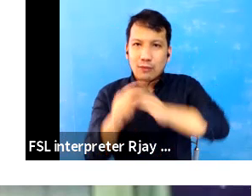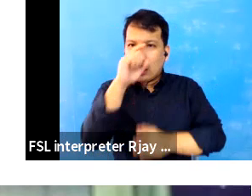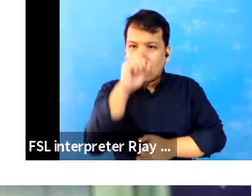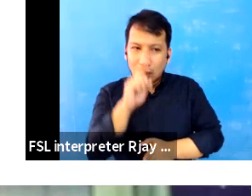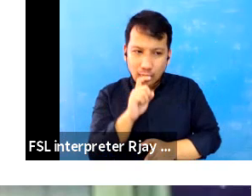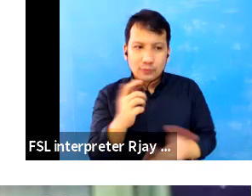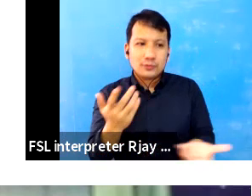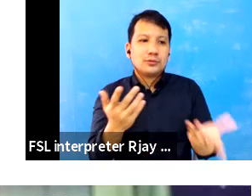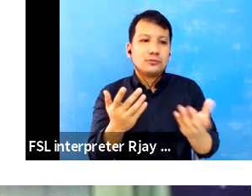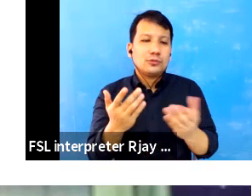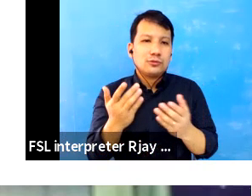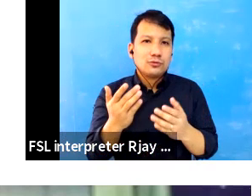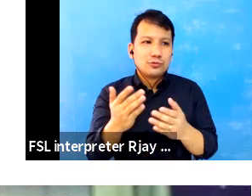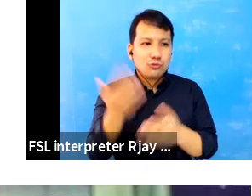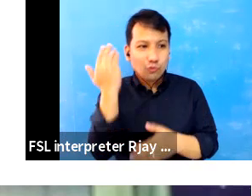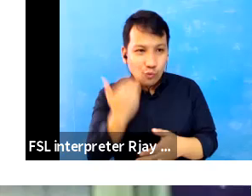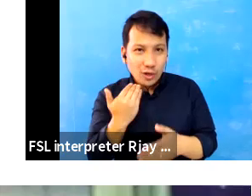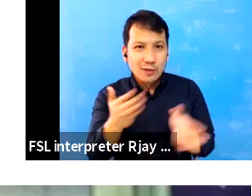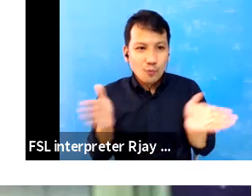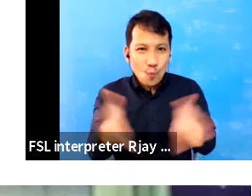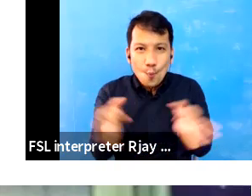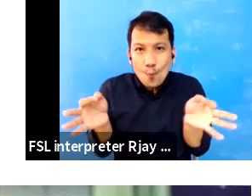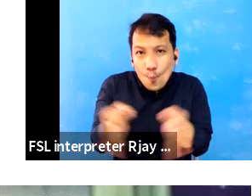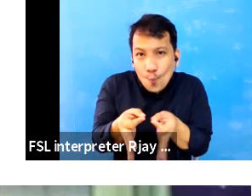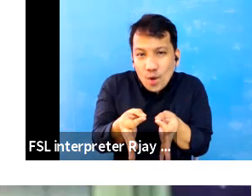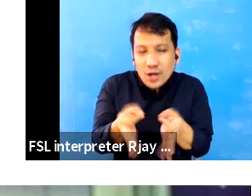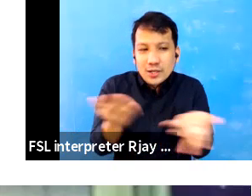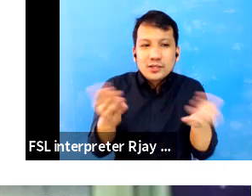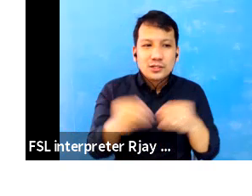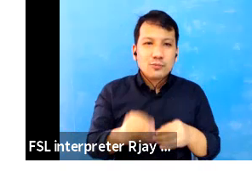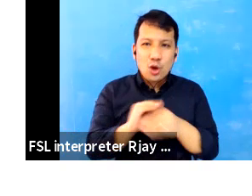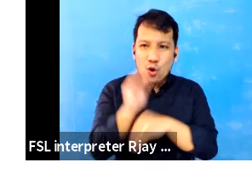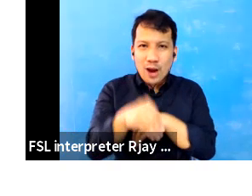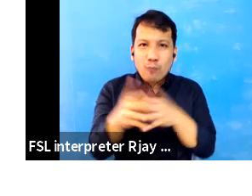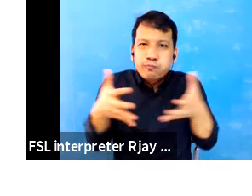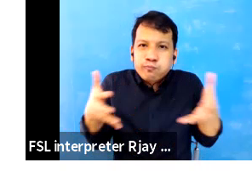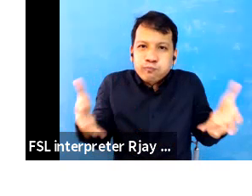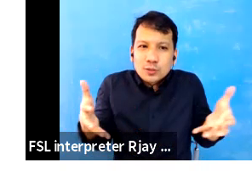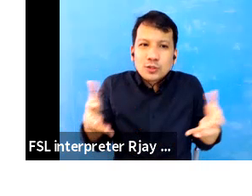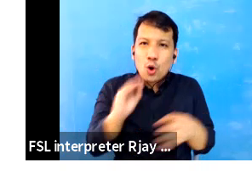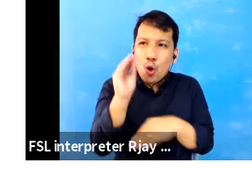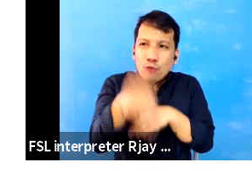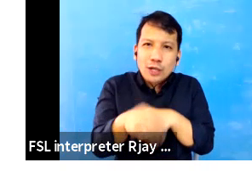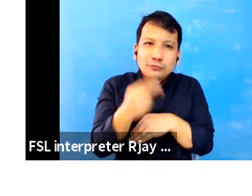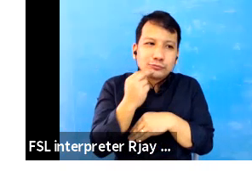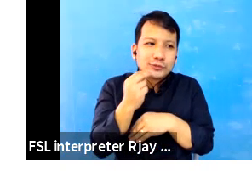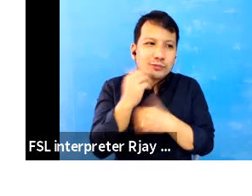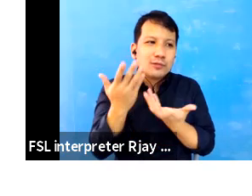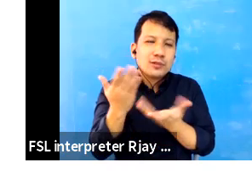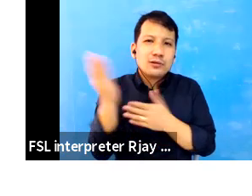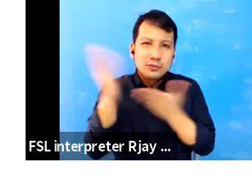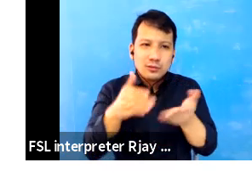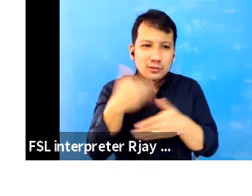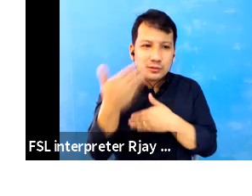rather, underweight, wasting, yung butot balat, and then overweight, it's overnutrition. And I'm going to give you